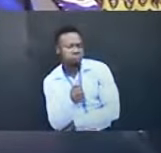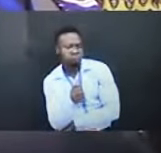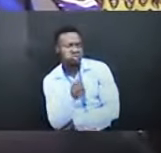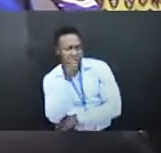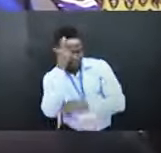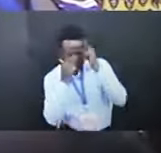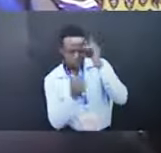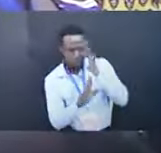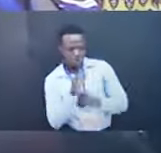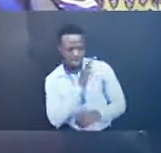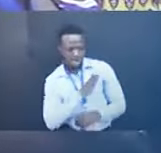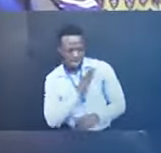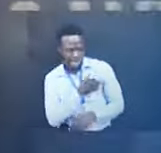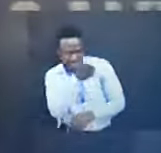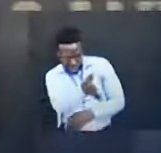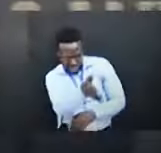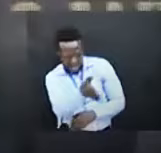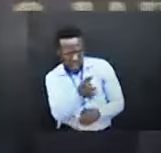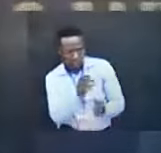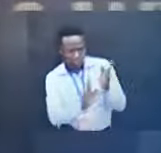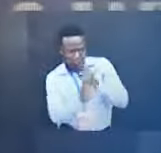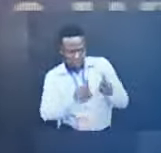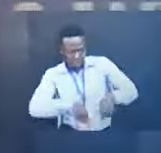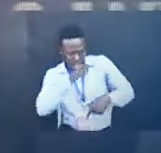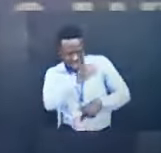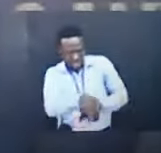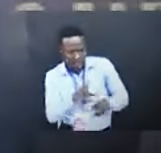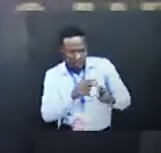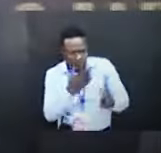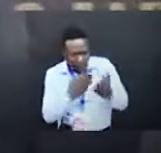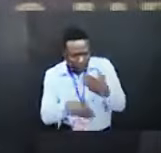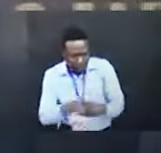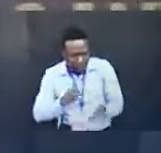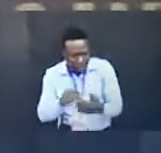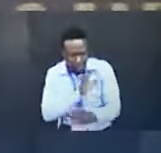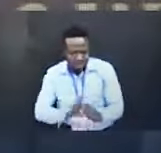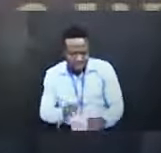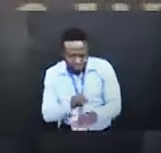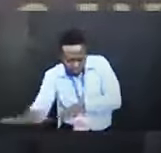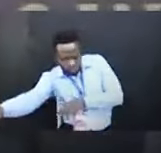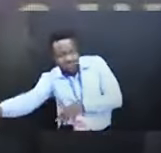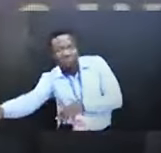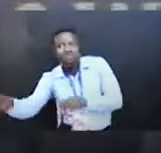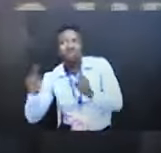You should be able to turn this one to Christ. So heaven rejoices.